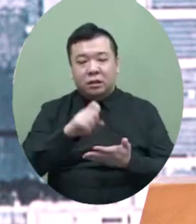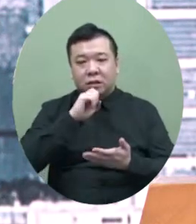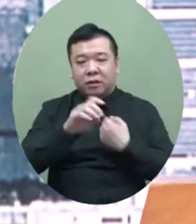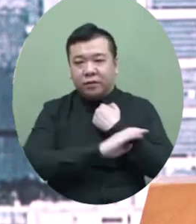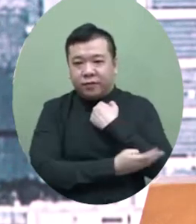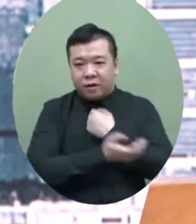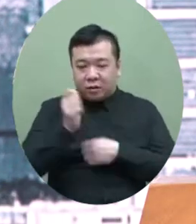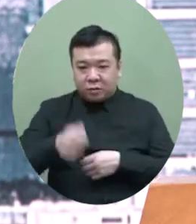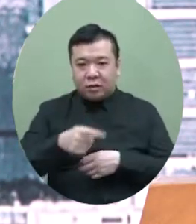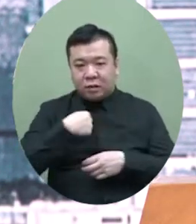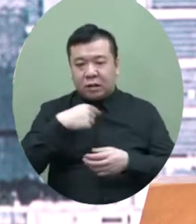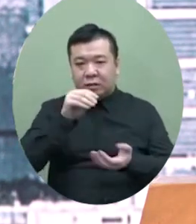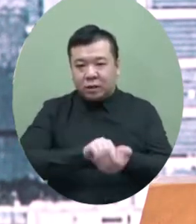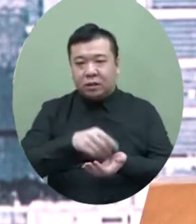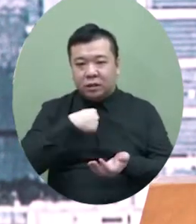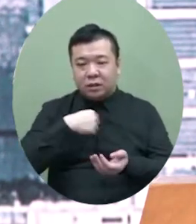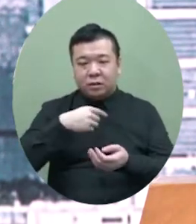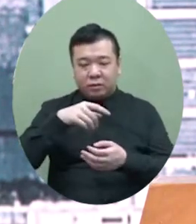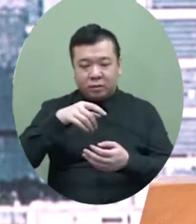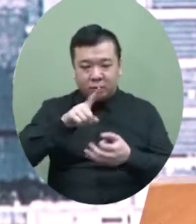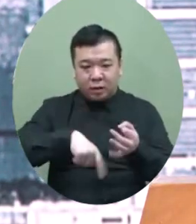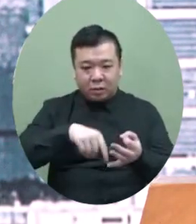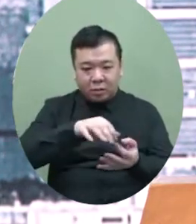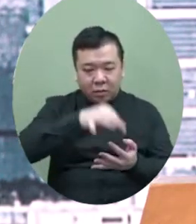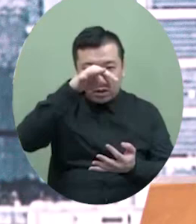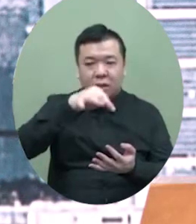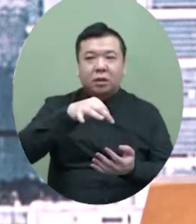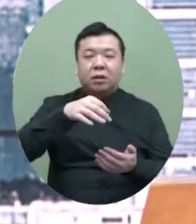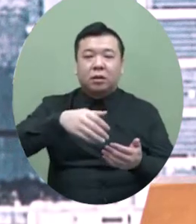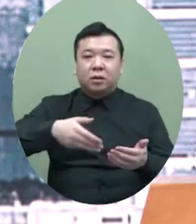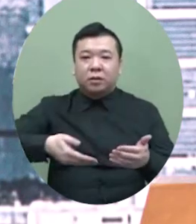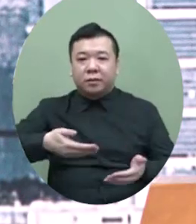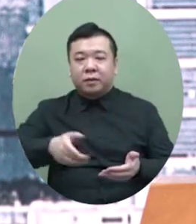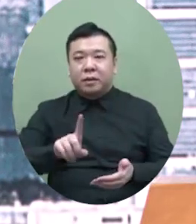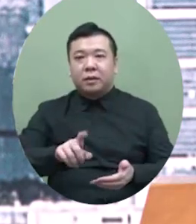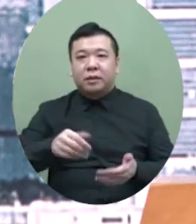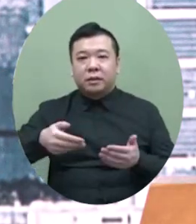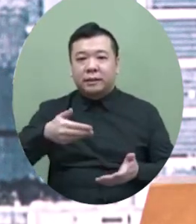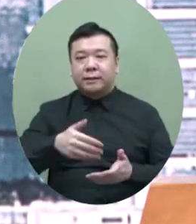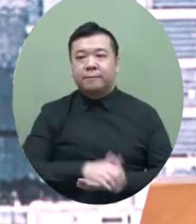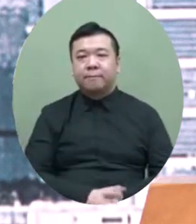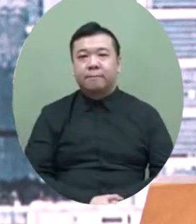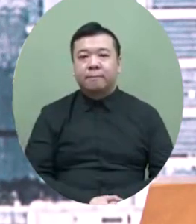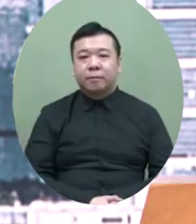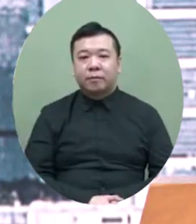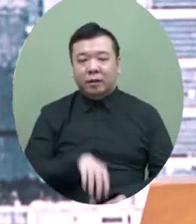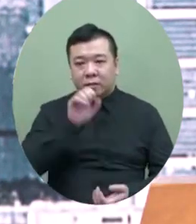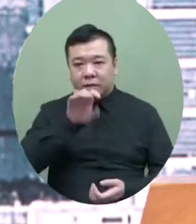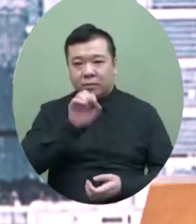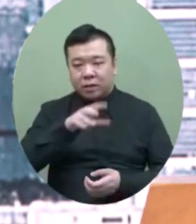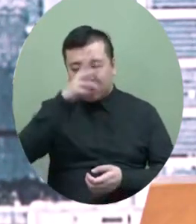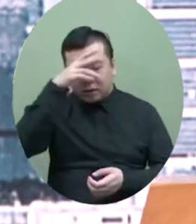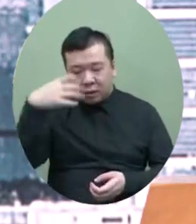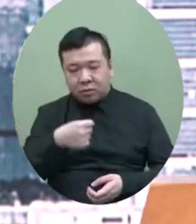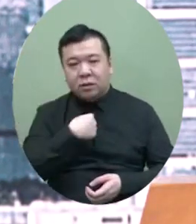to consult. So if we don't meet, how do we do that? So this is only normal, and I would advise against any